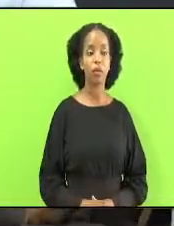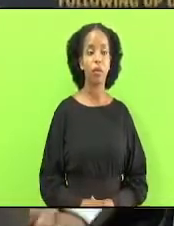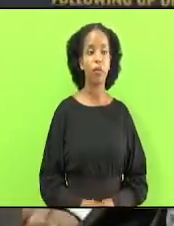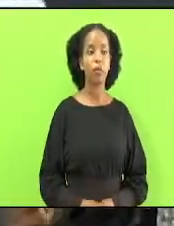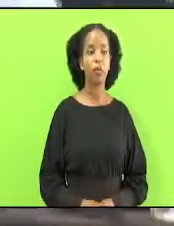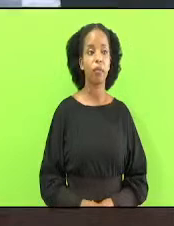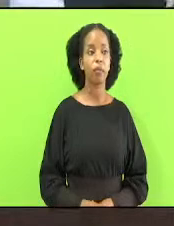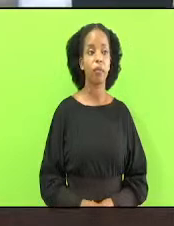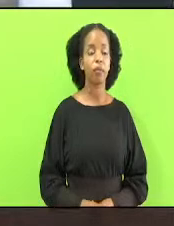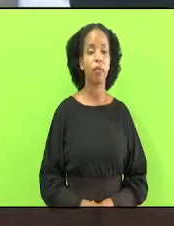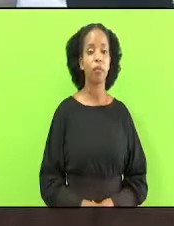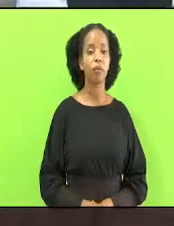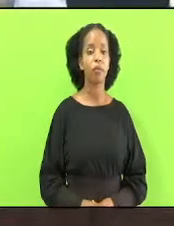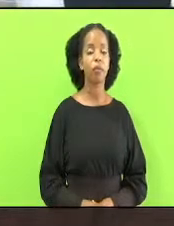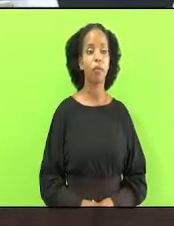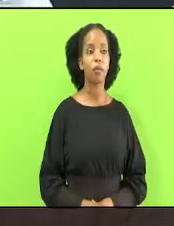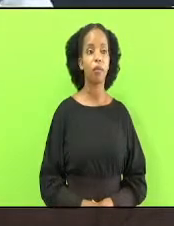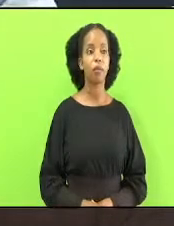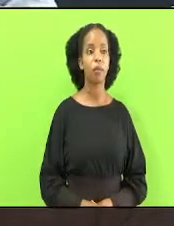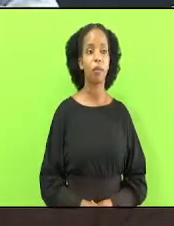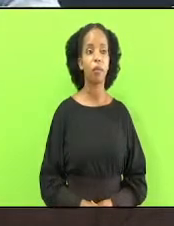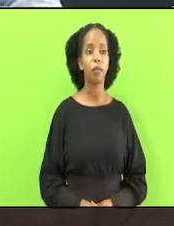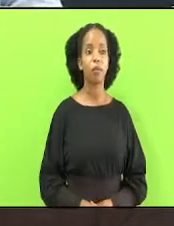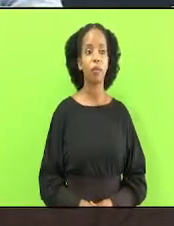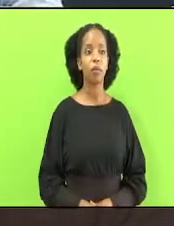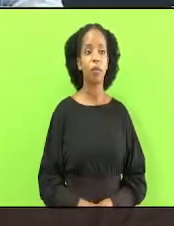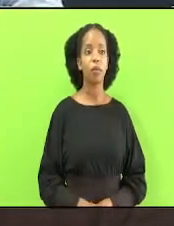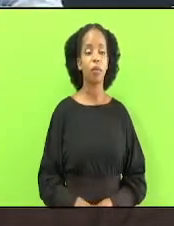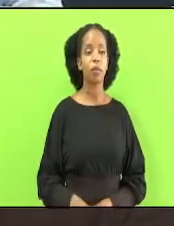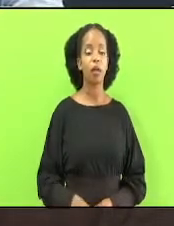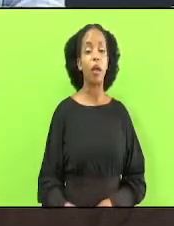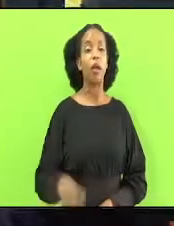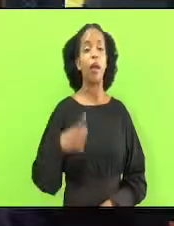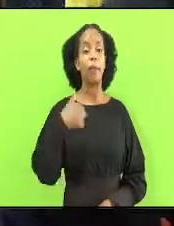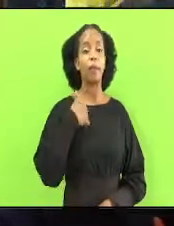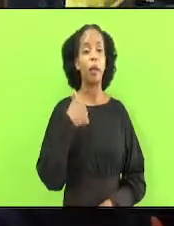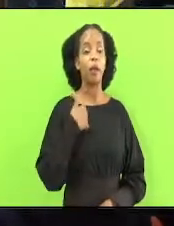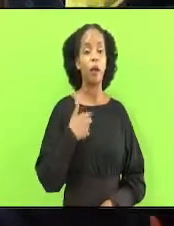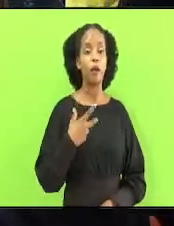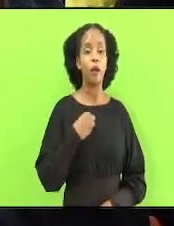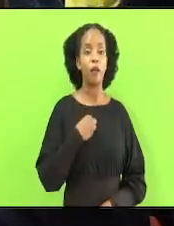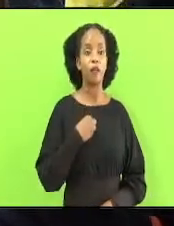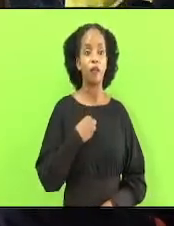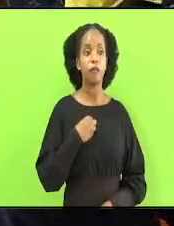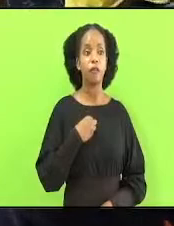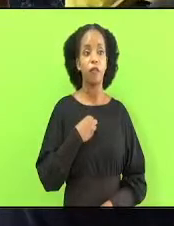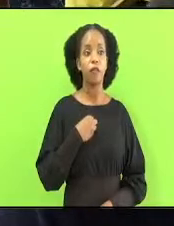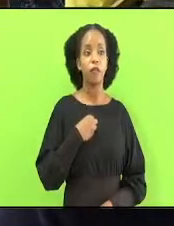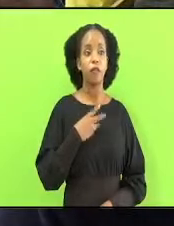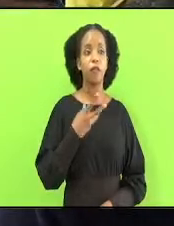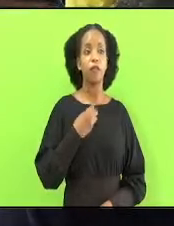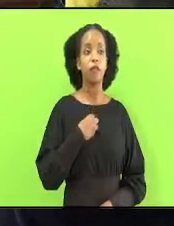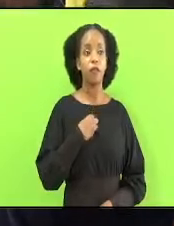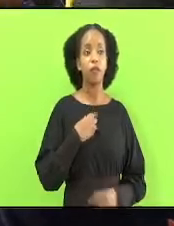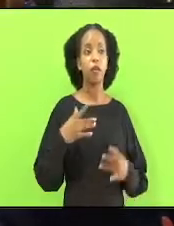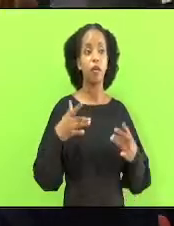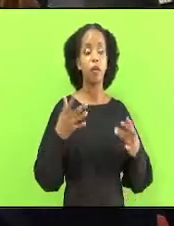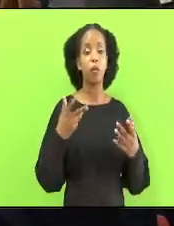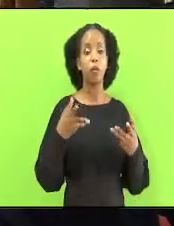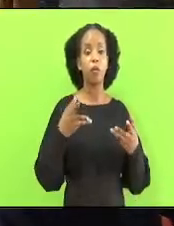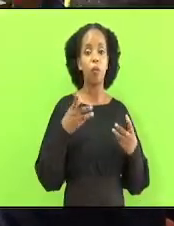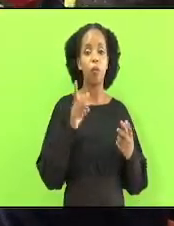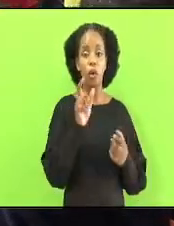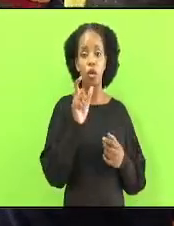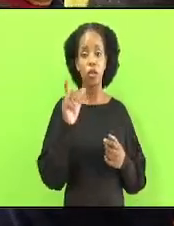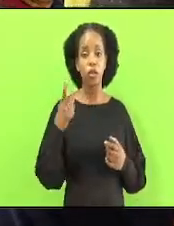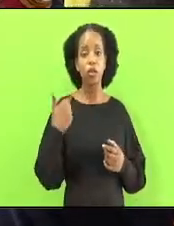Ke na le mabapi. Ene a se mabapi ke mafoko. A ka go a lebisang ra toropo. So I have words which